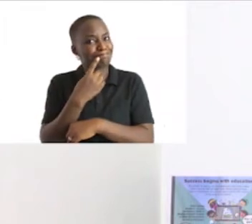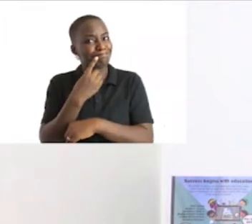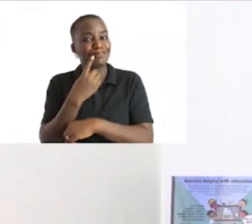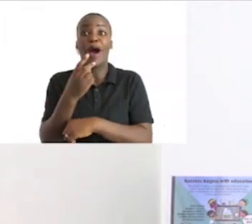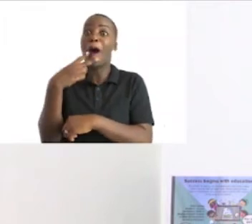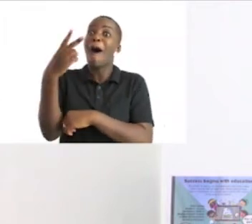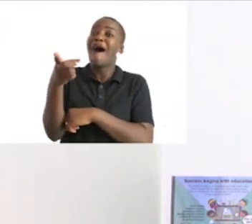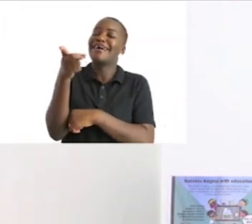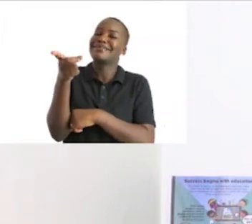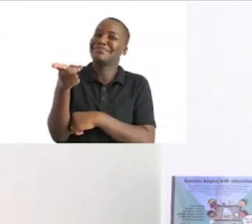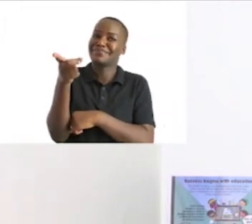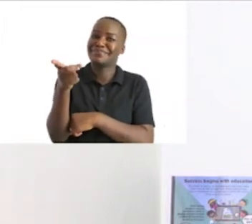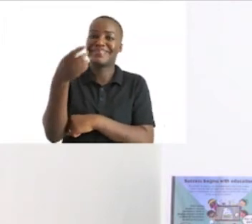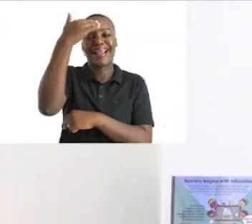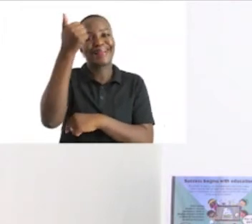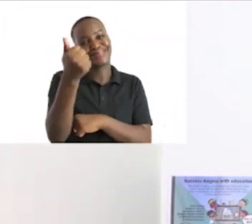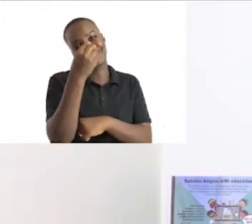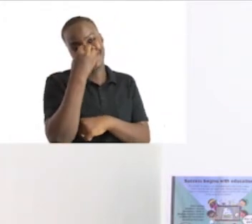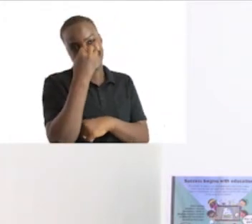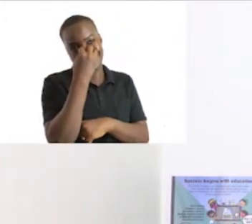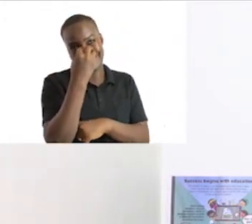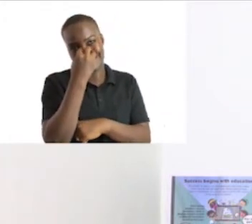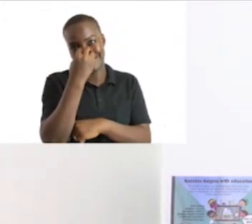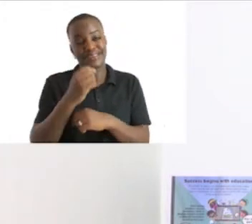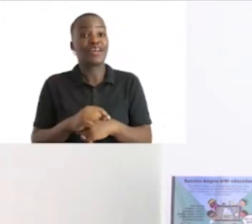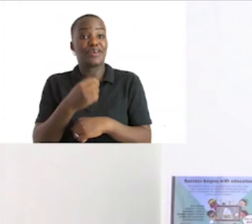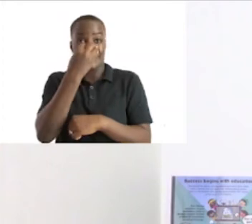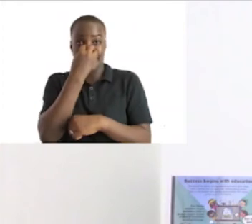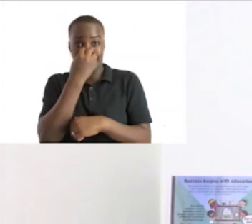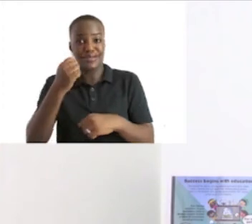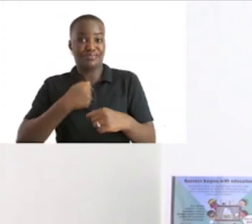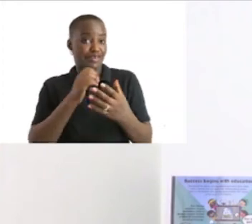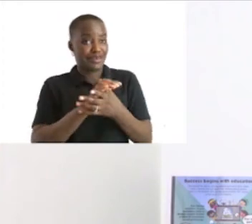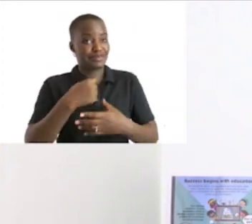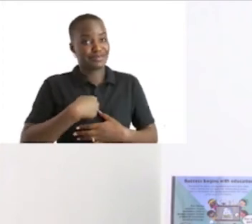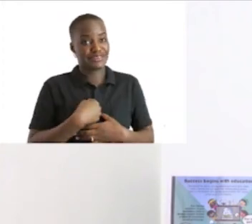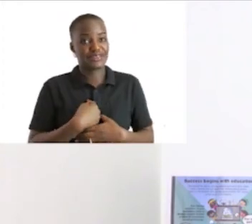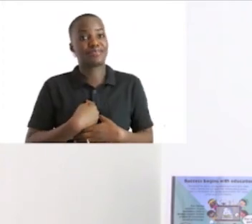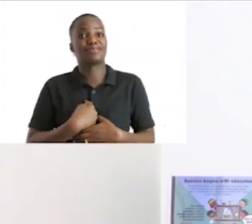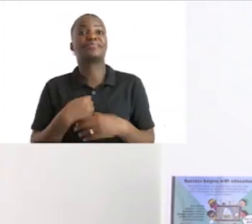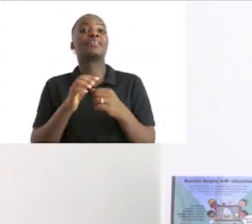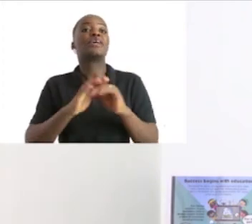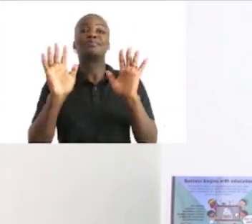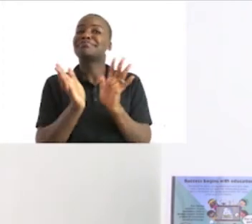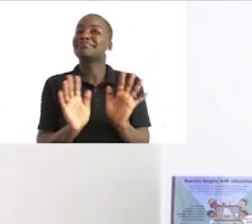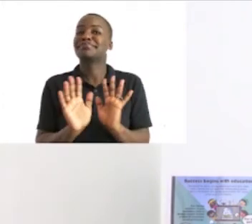Oh, hello Zashi. So from Zashi, my friend, and myself, we all want to